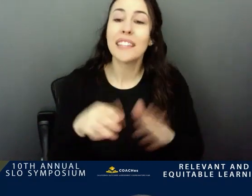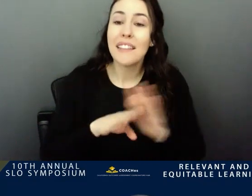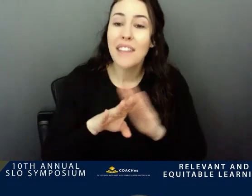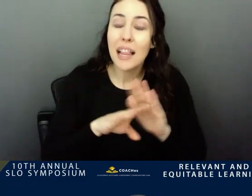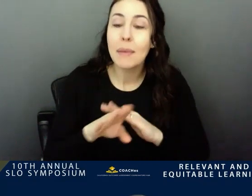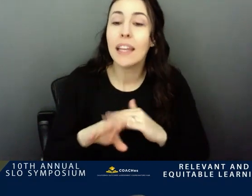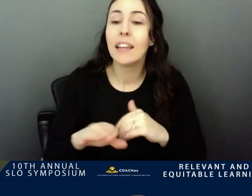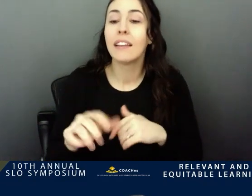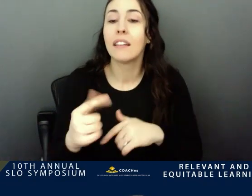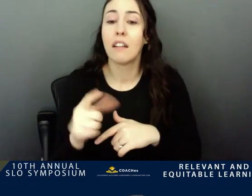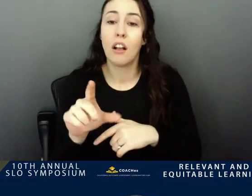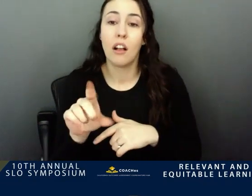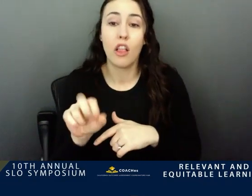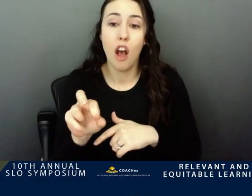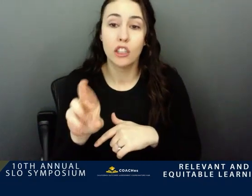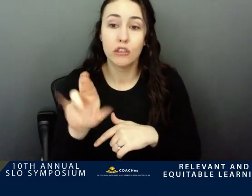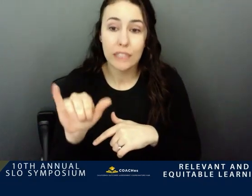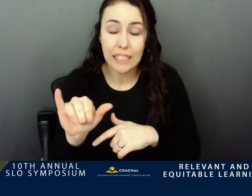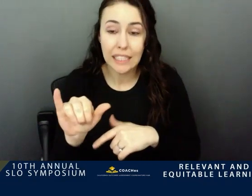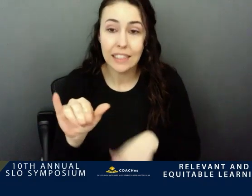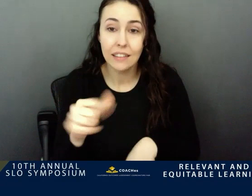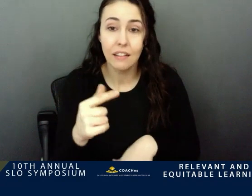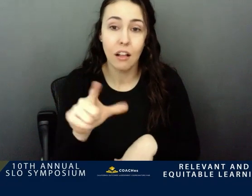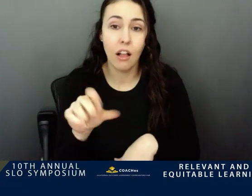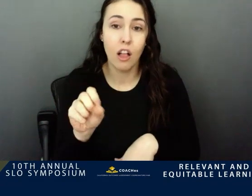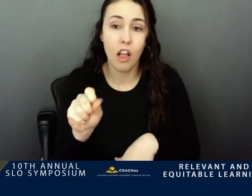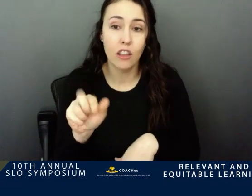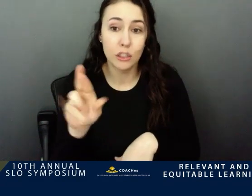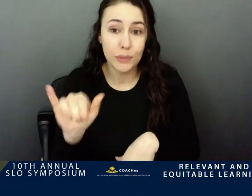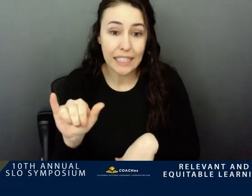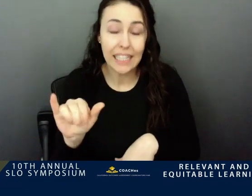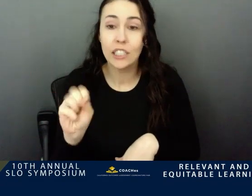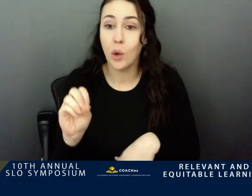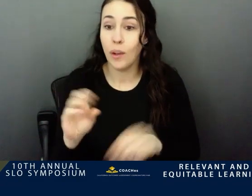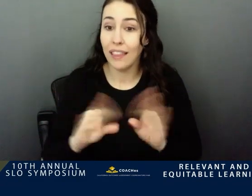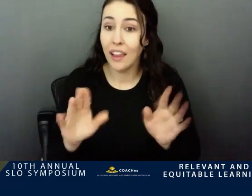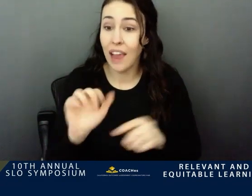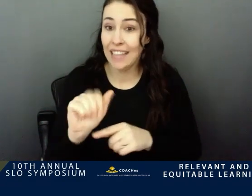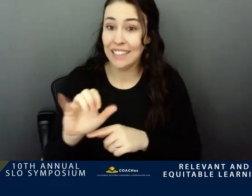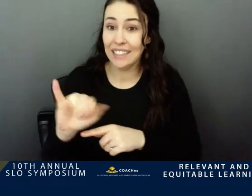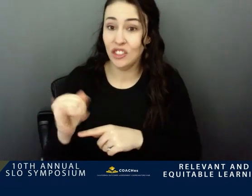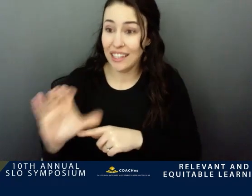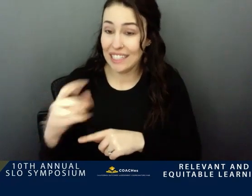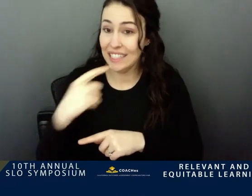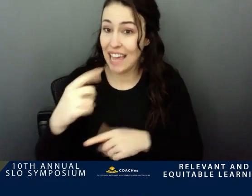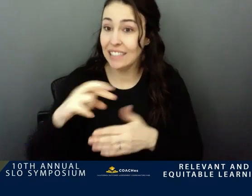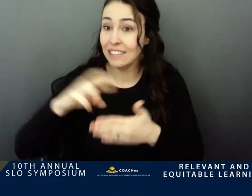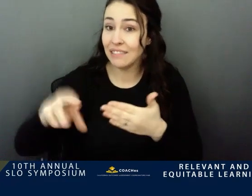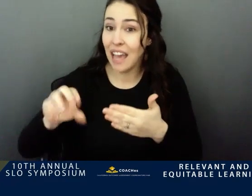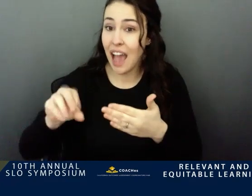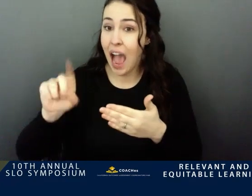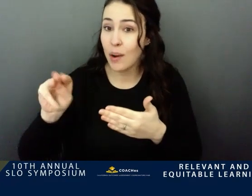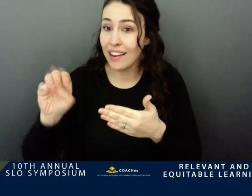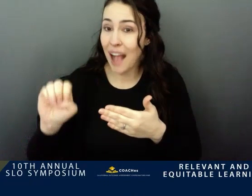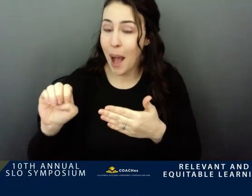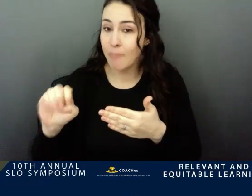So it's really clear that when ACCJC says outcomes, this is what we mean, you